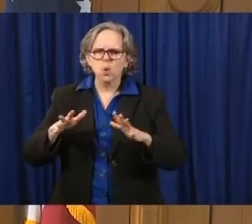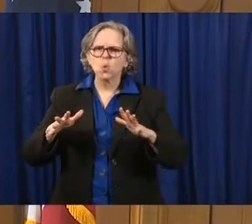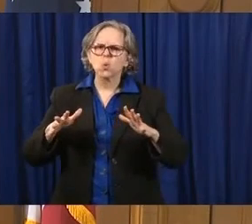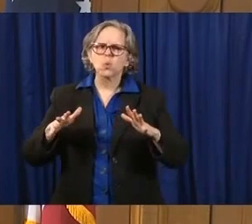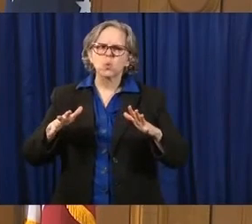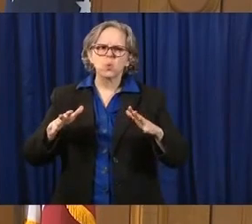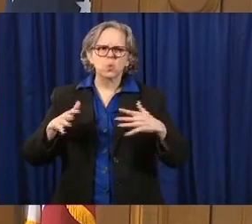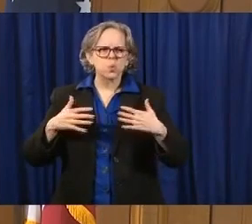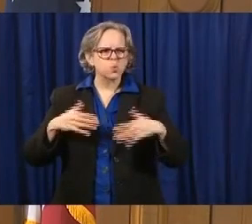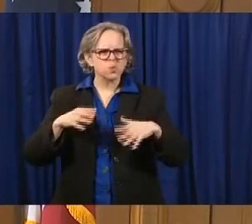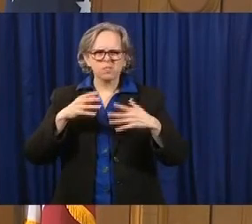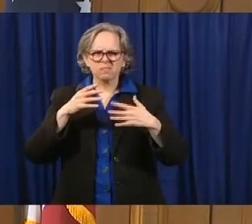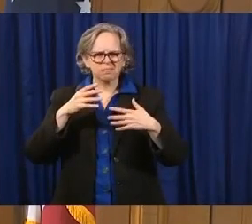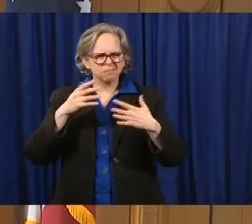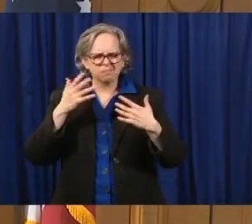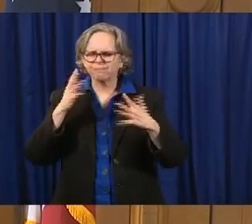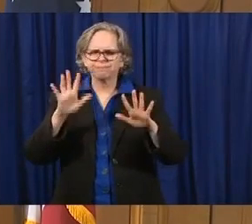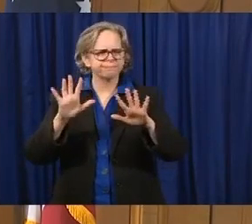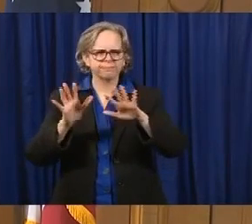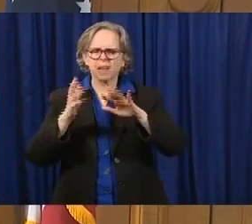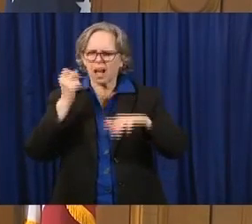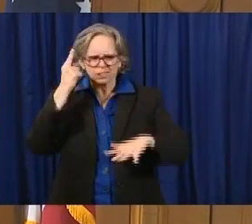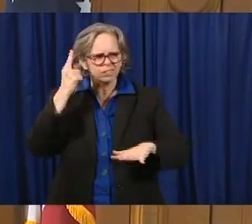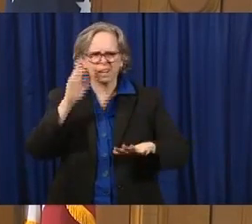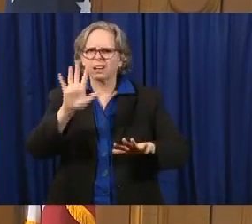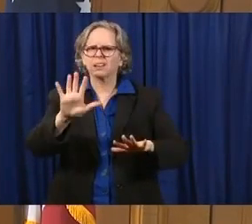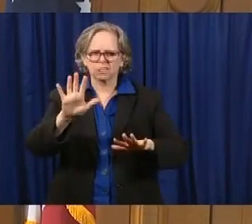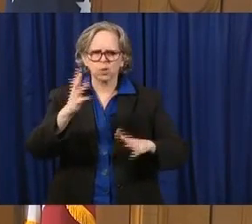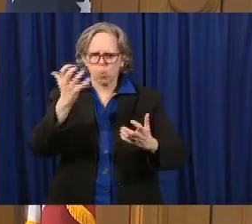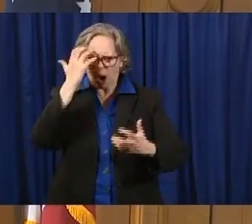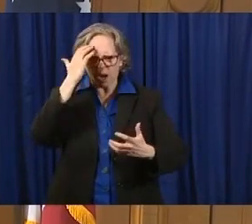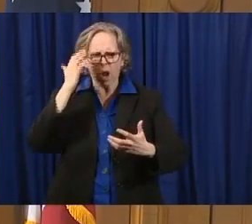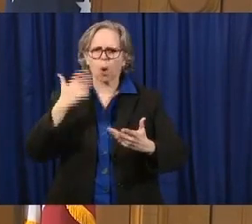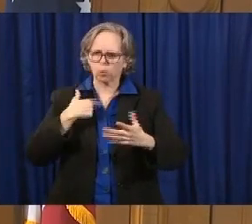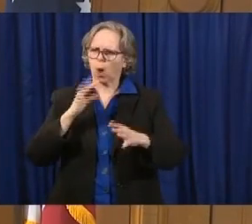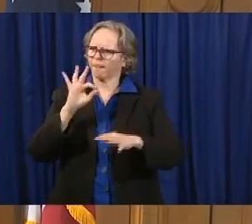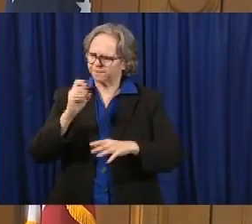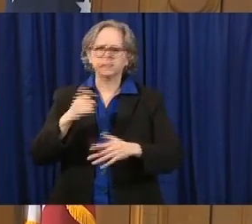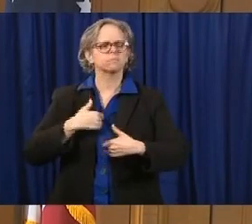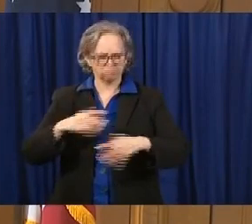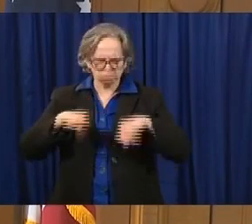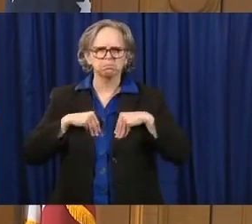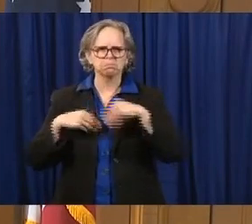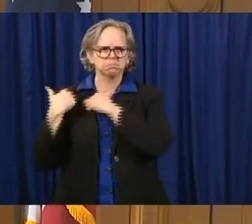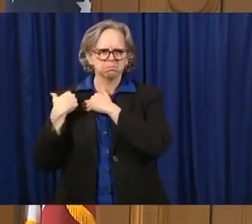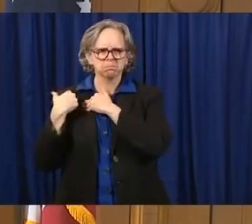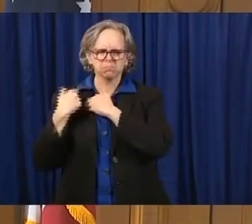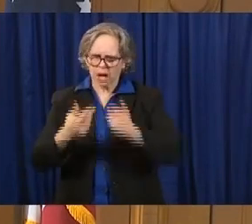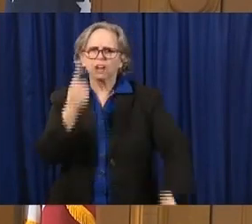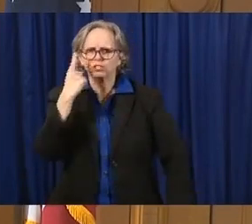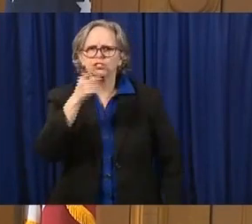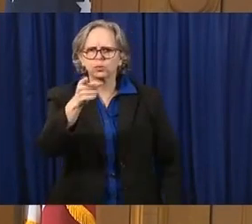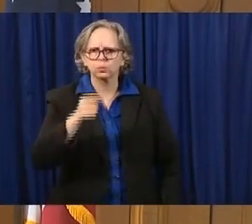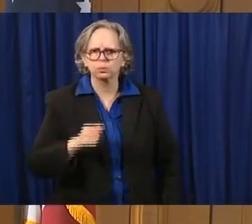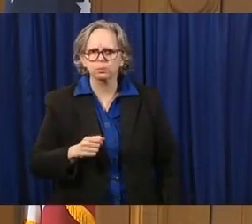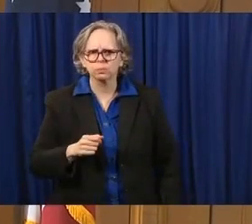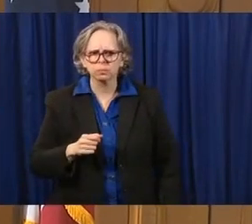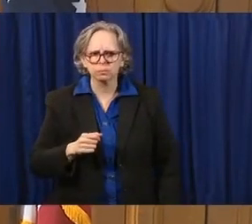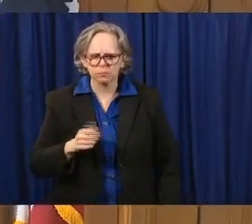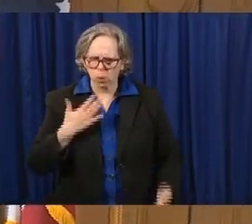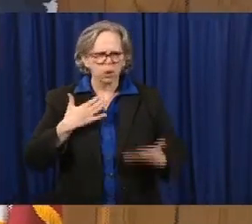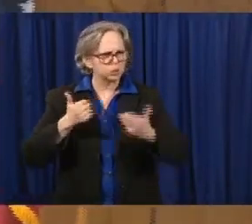hear anything. I think what you want us to do is fix it. And I hear you, and Lieutenant Governor hears you, and we're going to do everything we can to fix